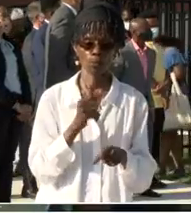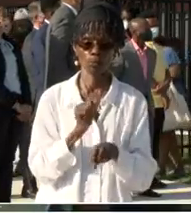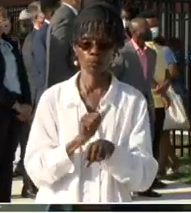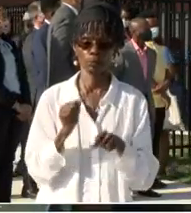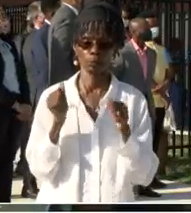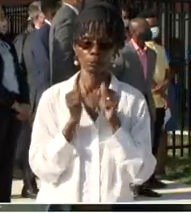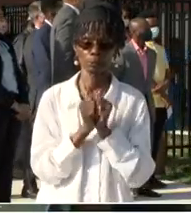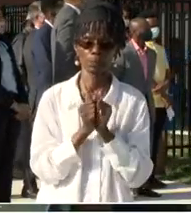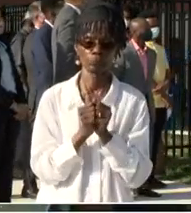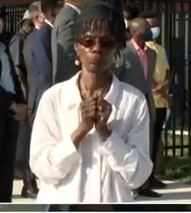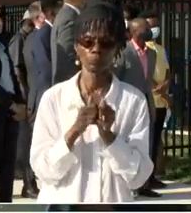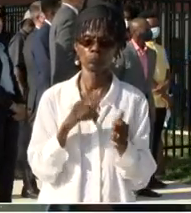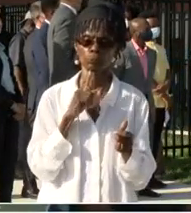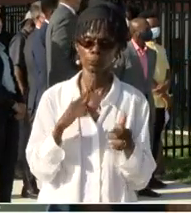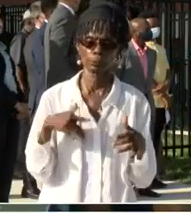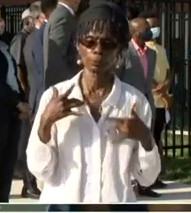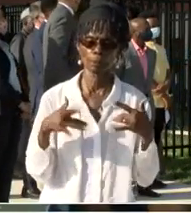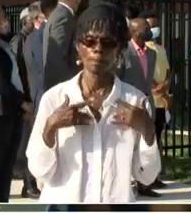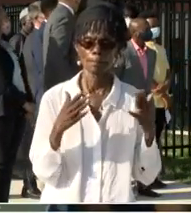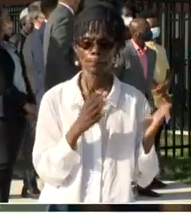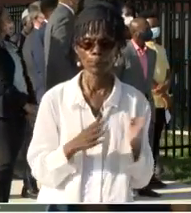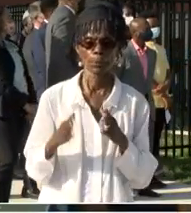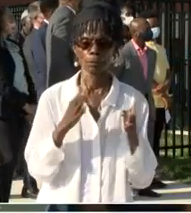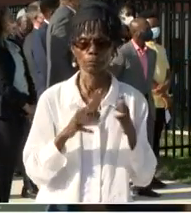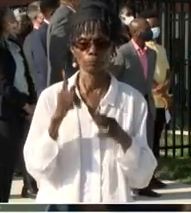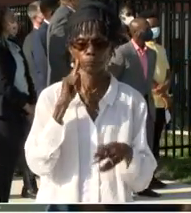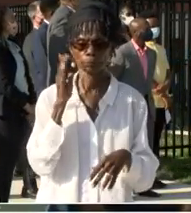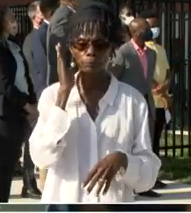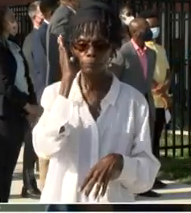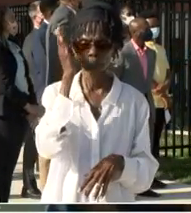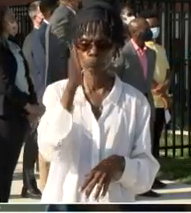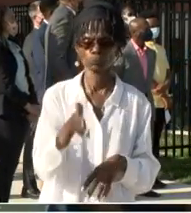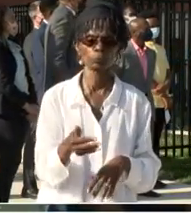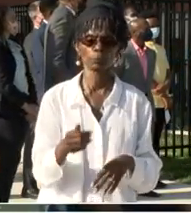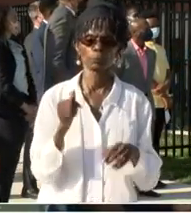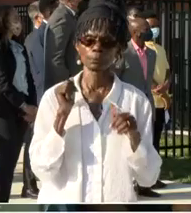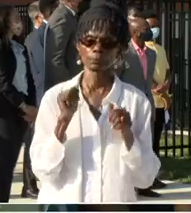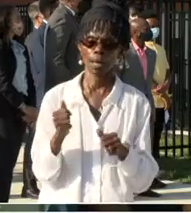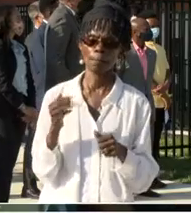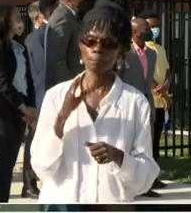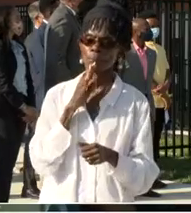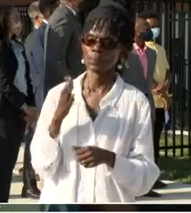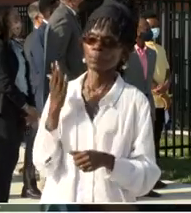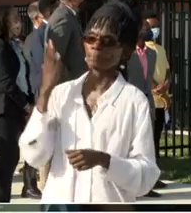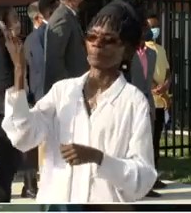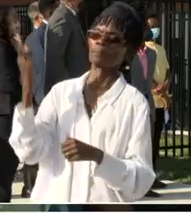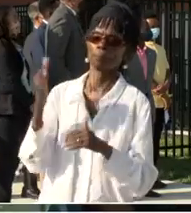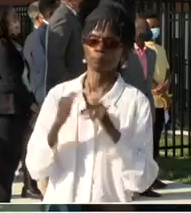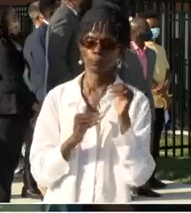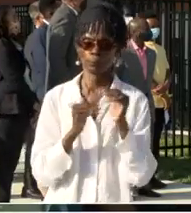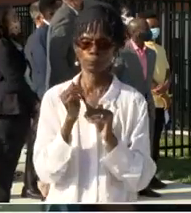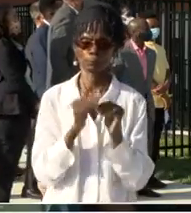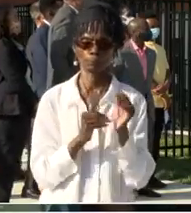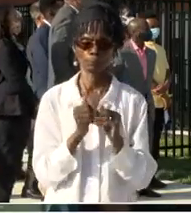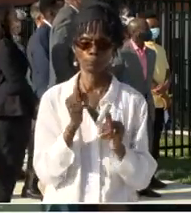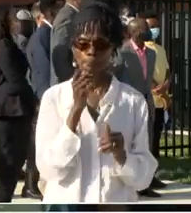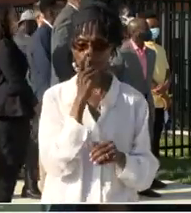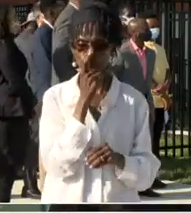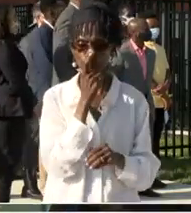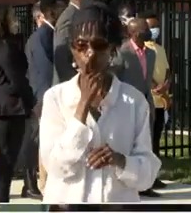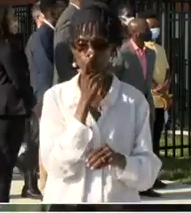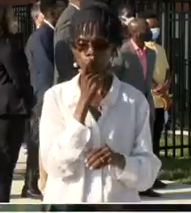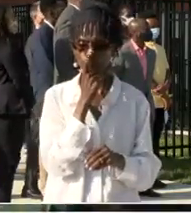for our students and teachers comes together. Mayor Bowser and I were just a couple days ago over at Banneker High School, another